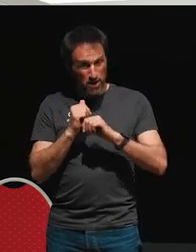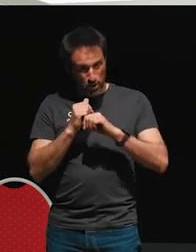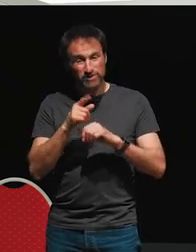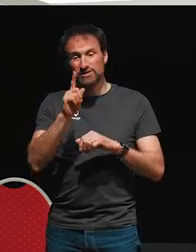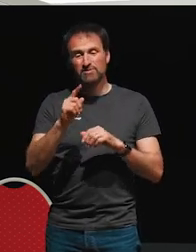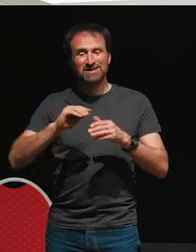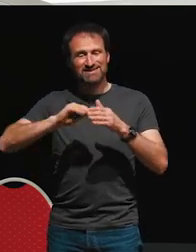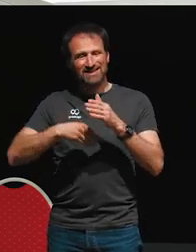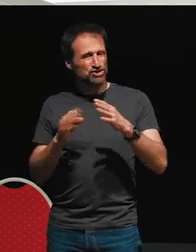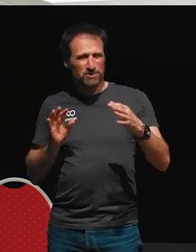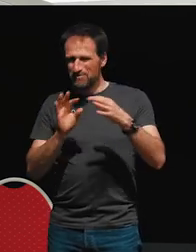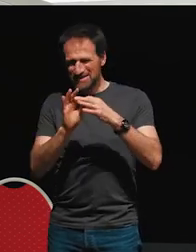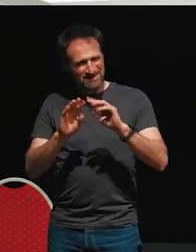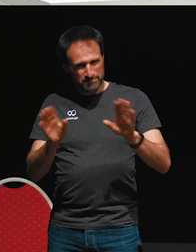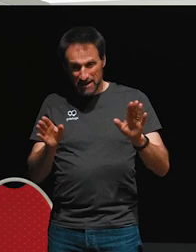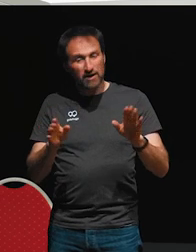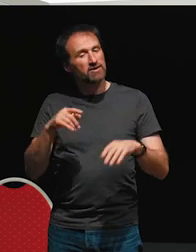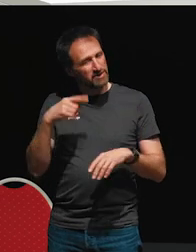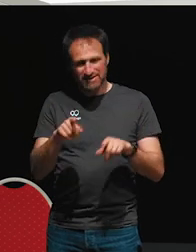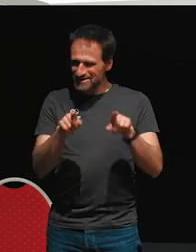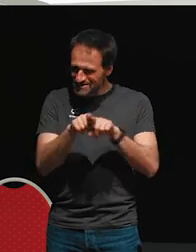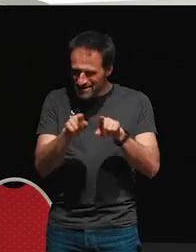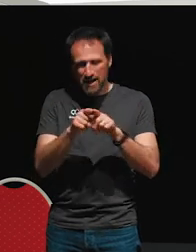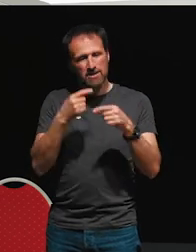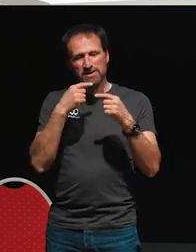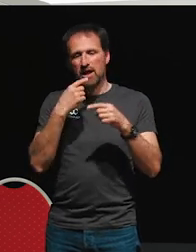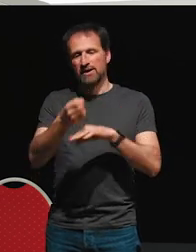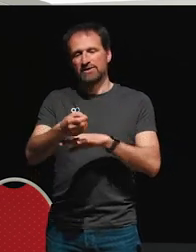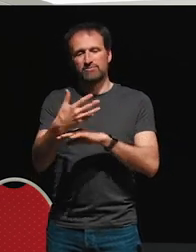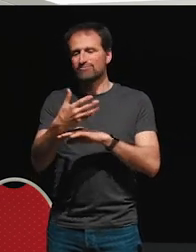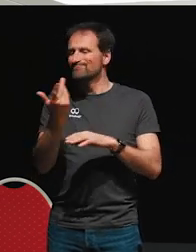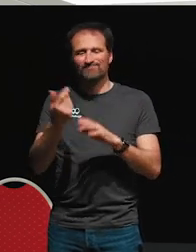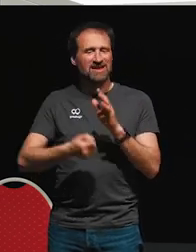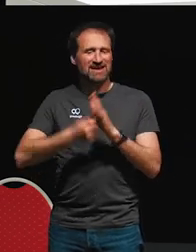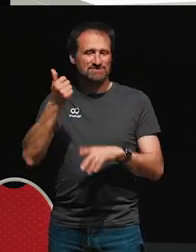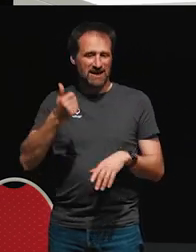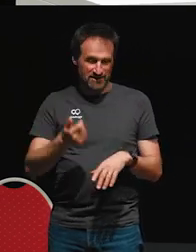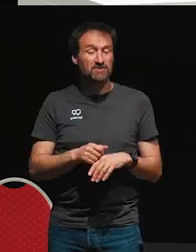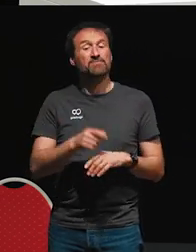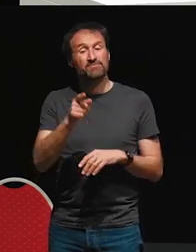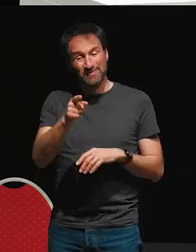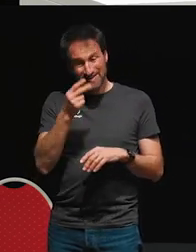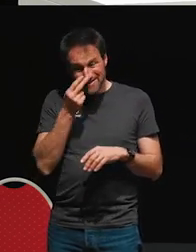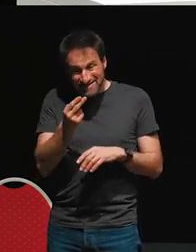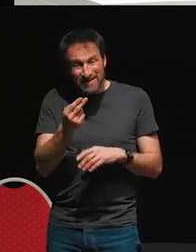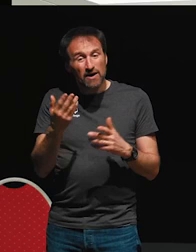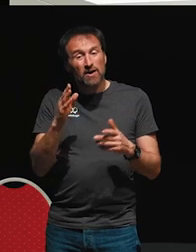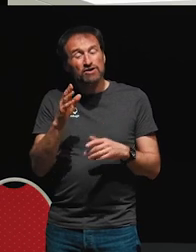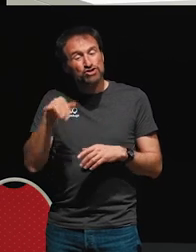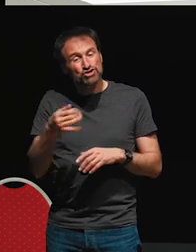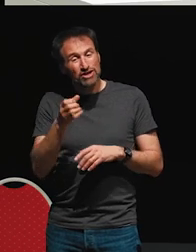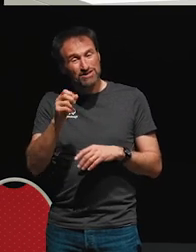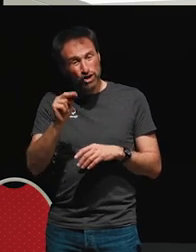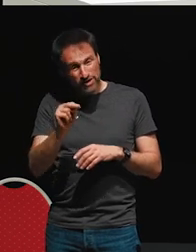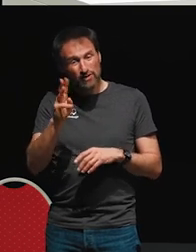same message. So by just looking at the information that a JSON Web Token gives you, you know if you can trust